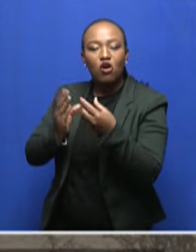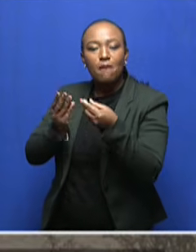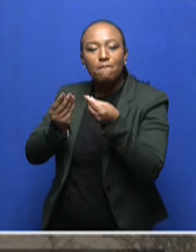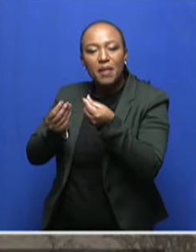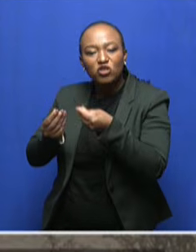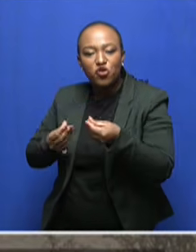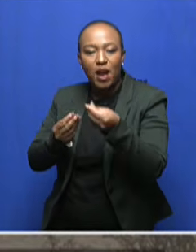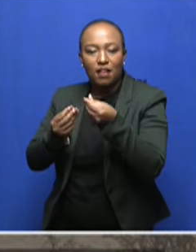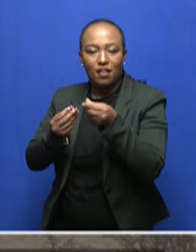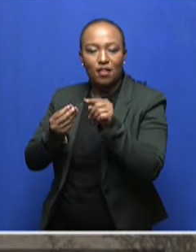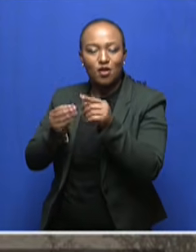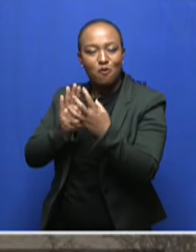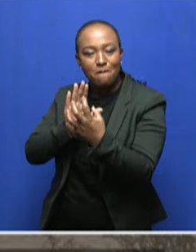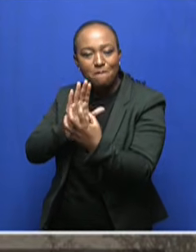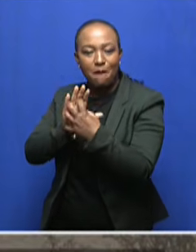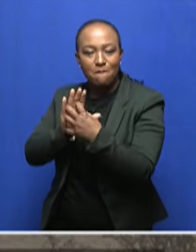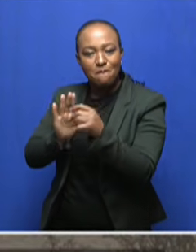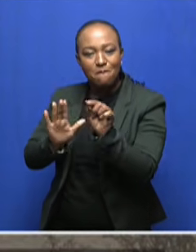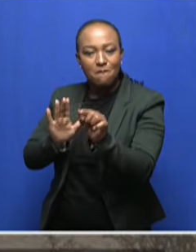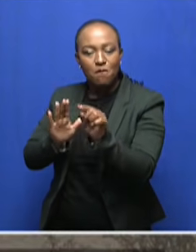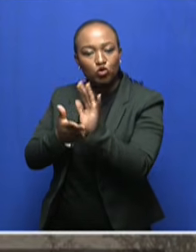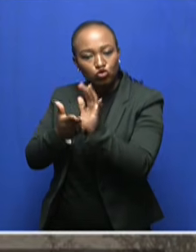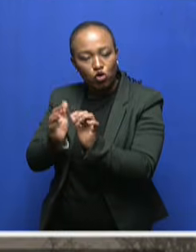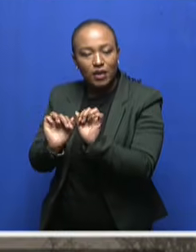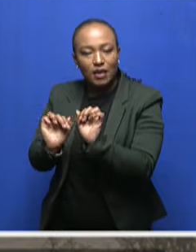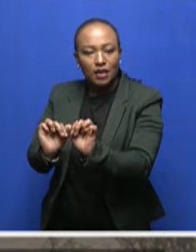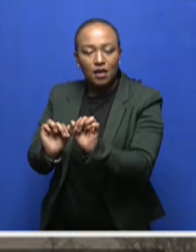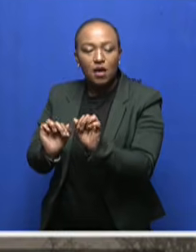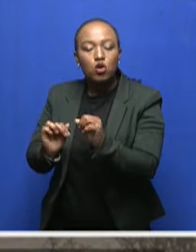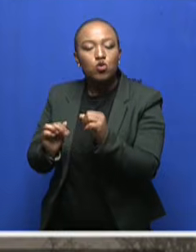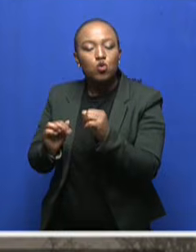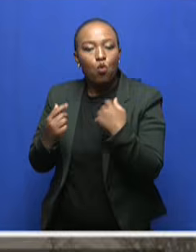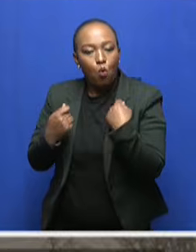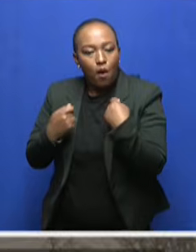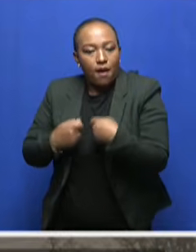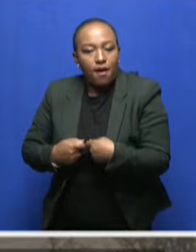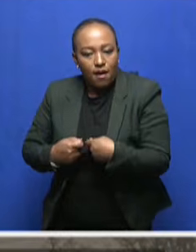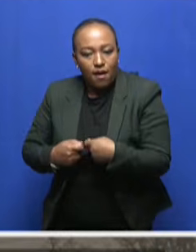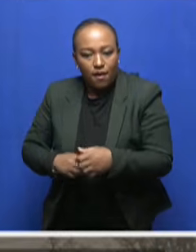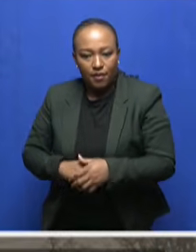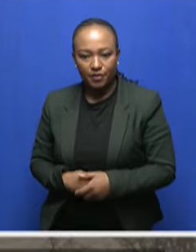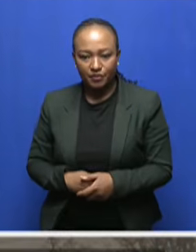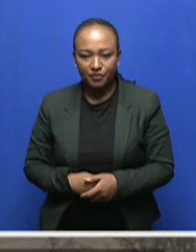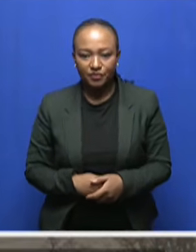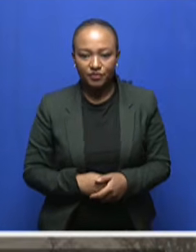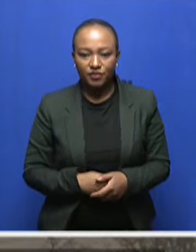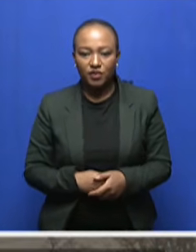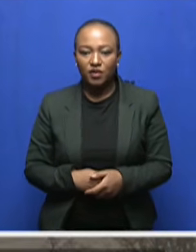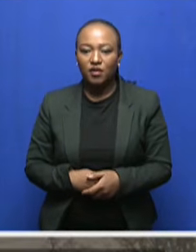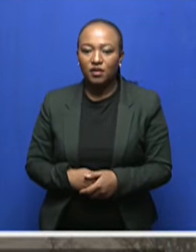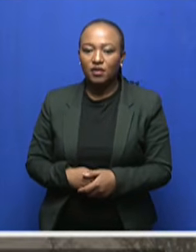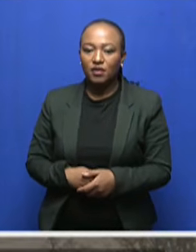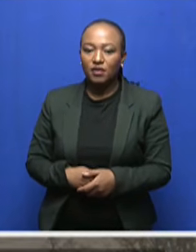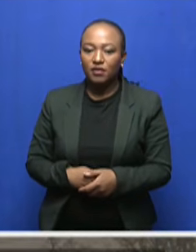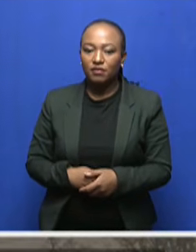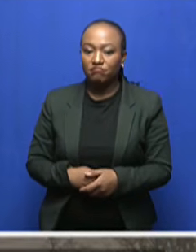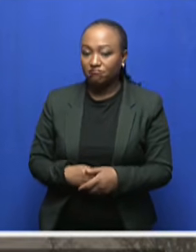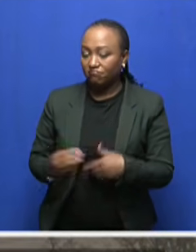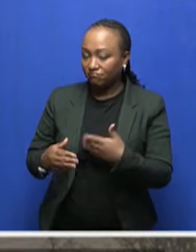material, essentially. Yeah. And you're carrying it with you. You're wearing your second question. Yes. Go ahead.